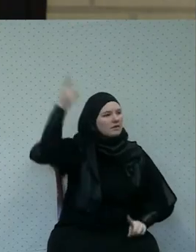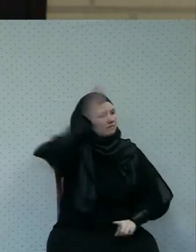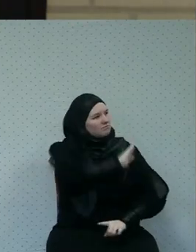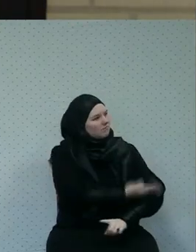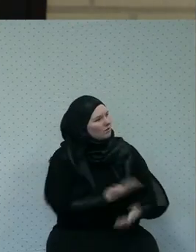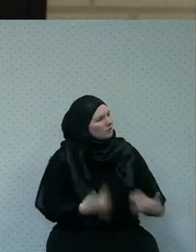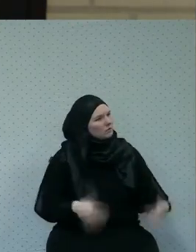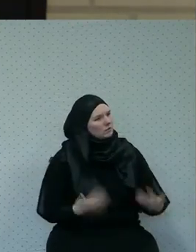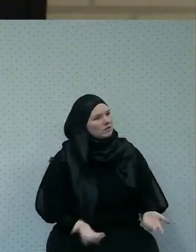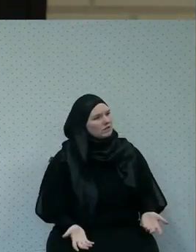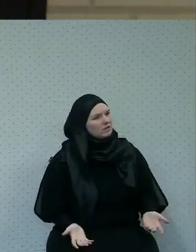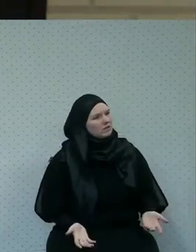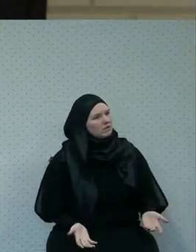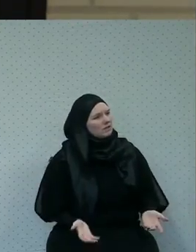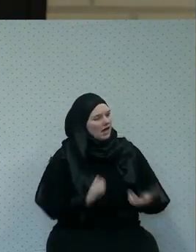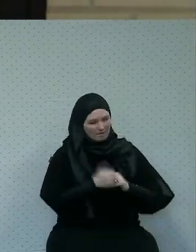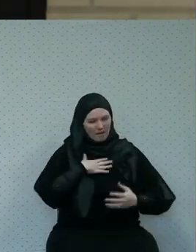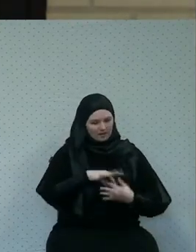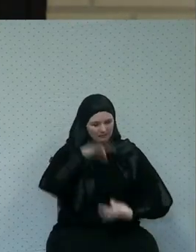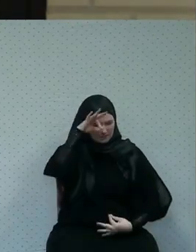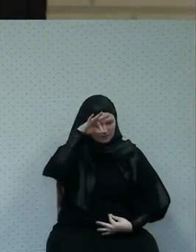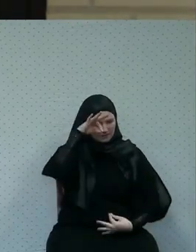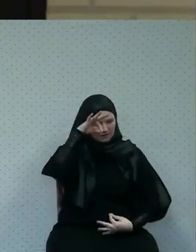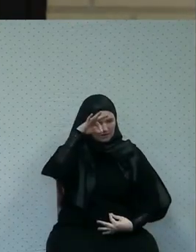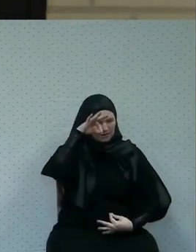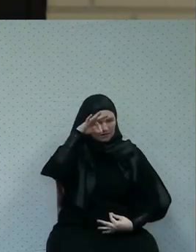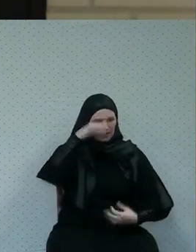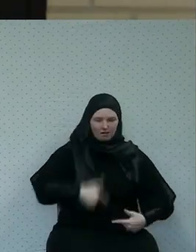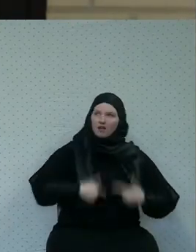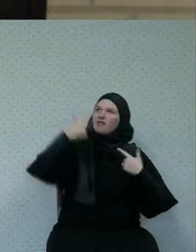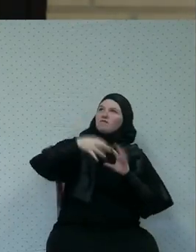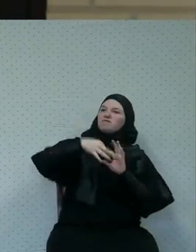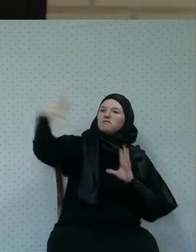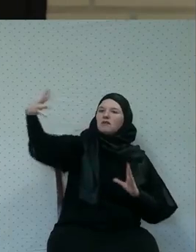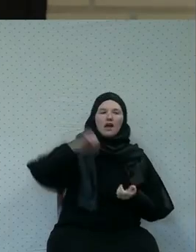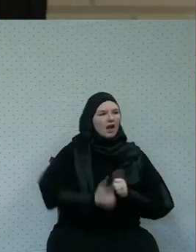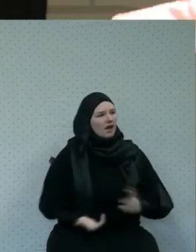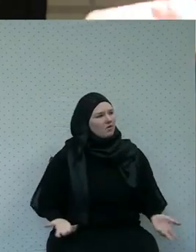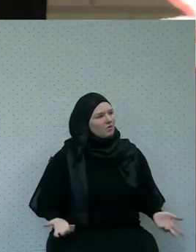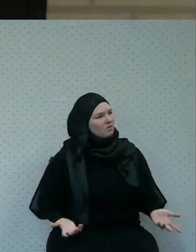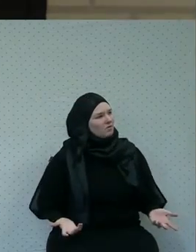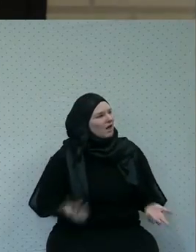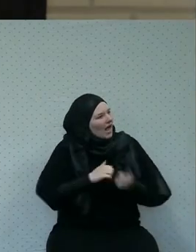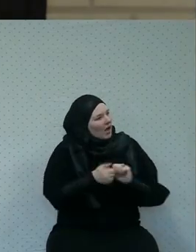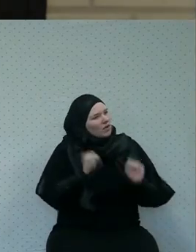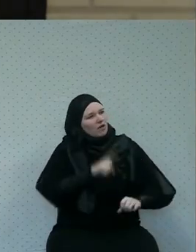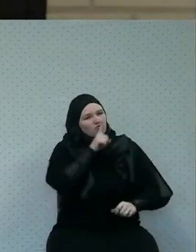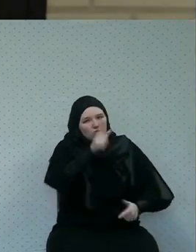power. I'm depriving my spirit from the source of life. How could I have that real